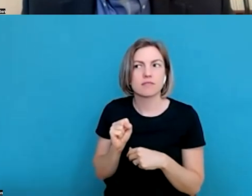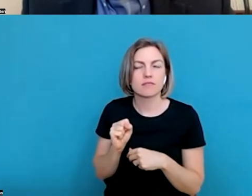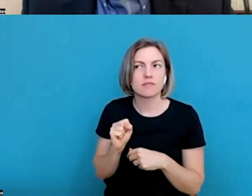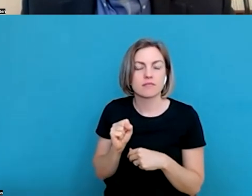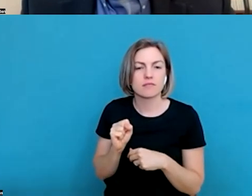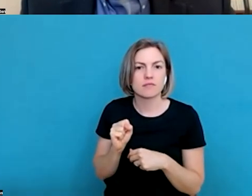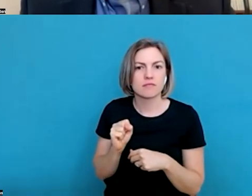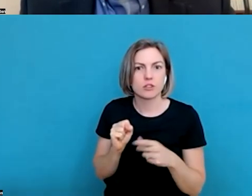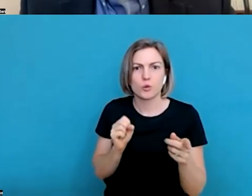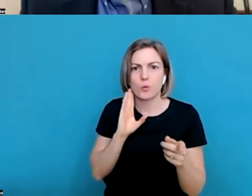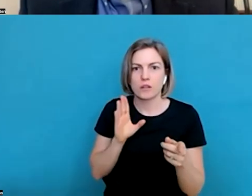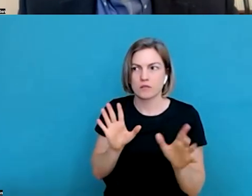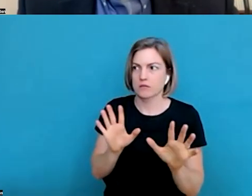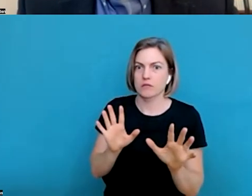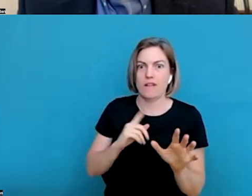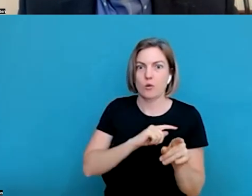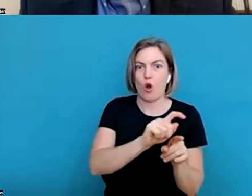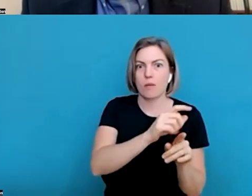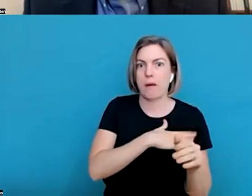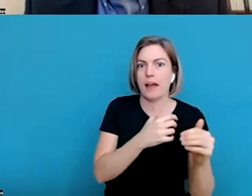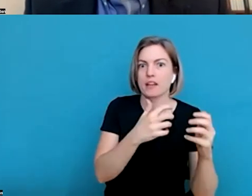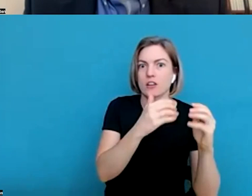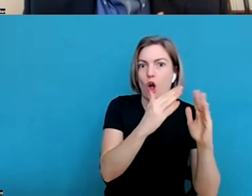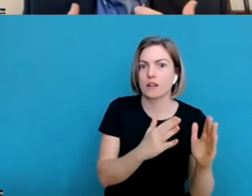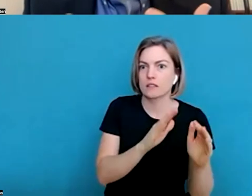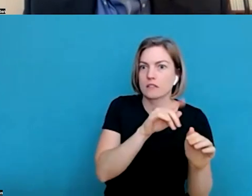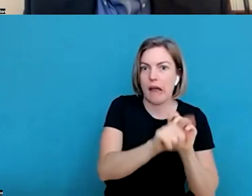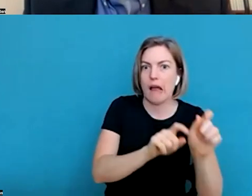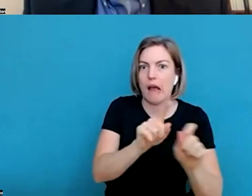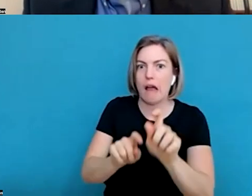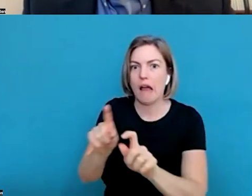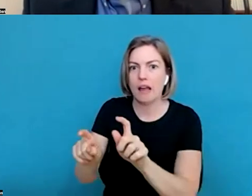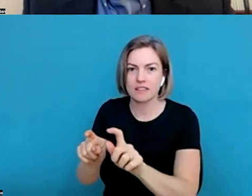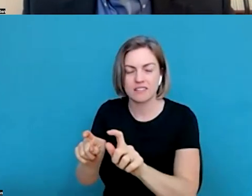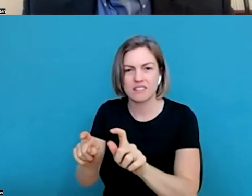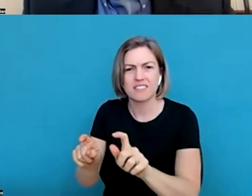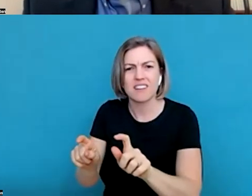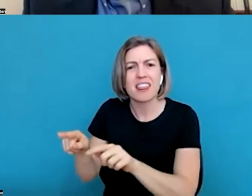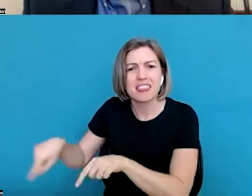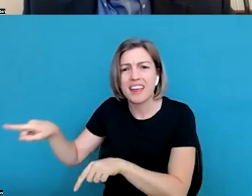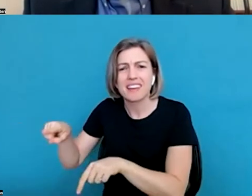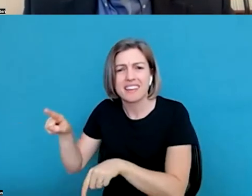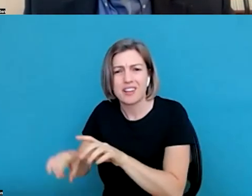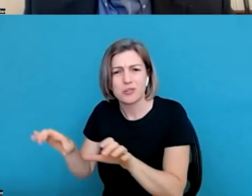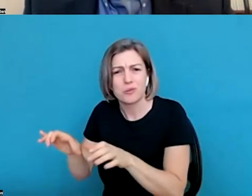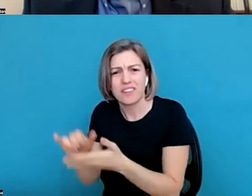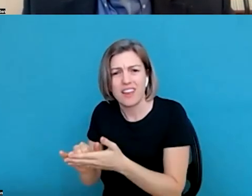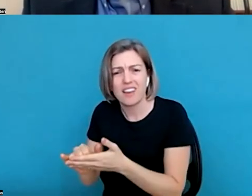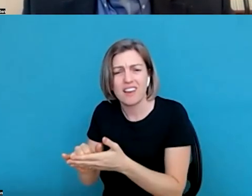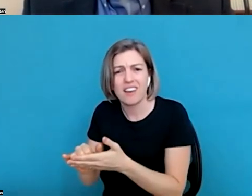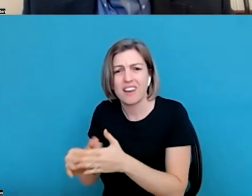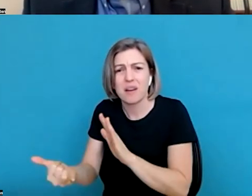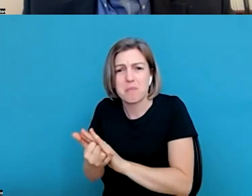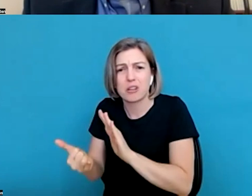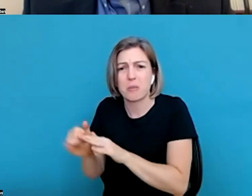you would immediately start calling your colleagues to talk to them. Well, we can't do that. They can't do that. It's impossible for the